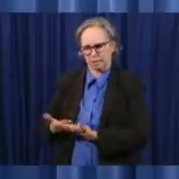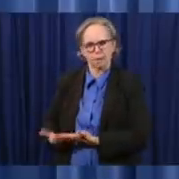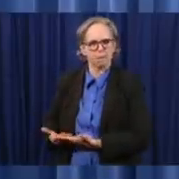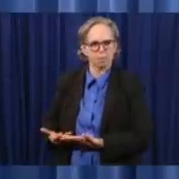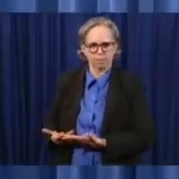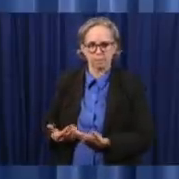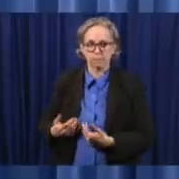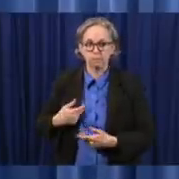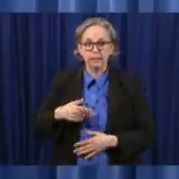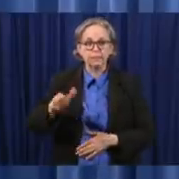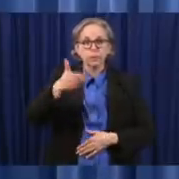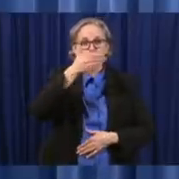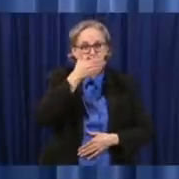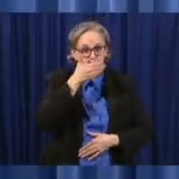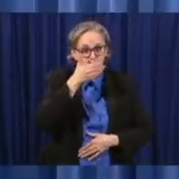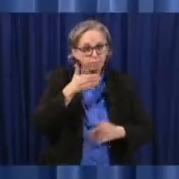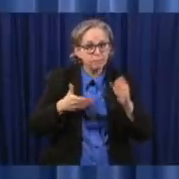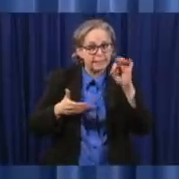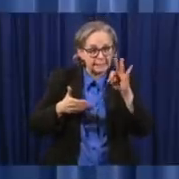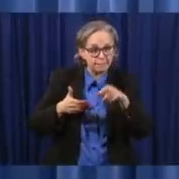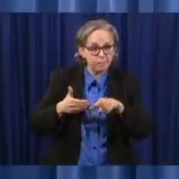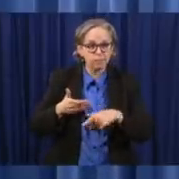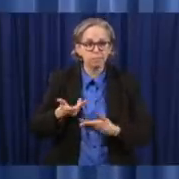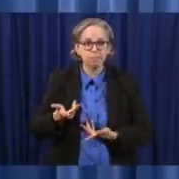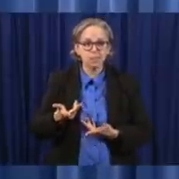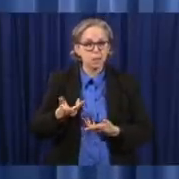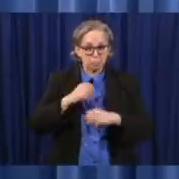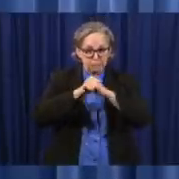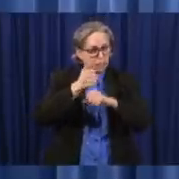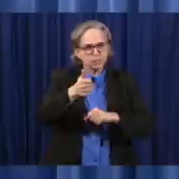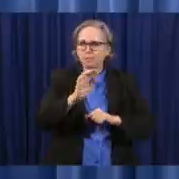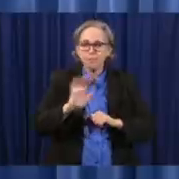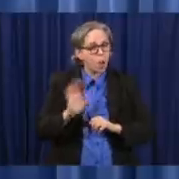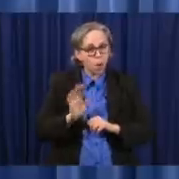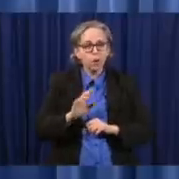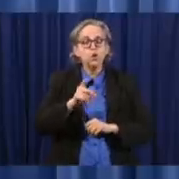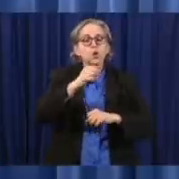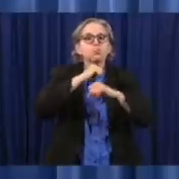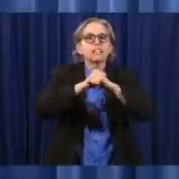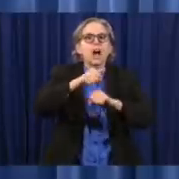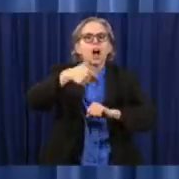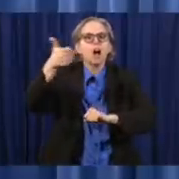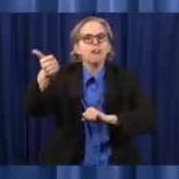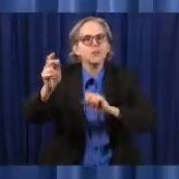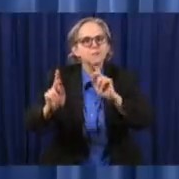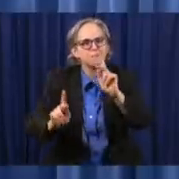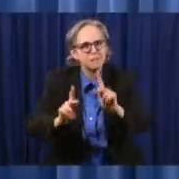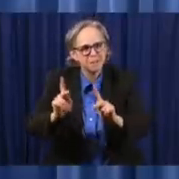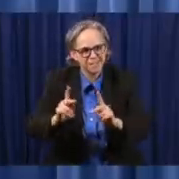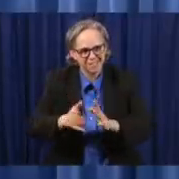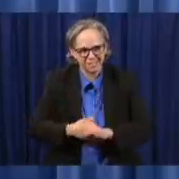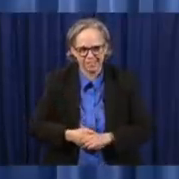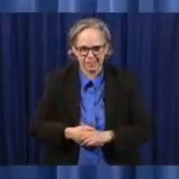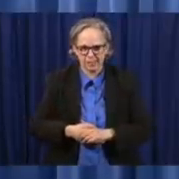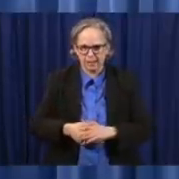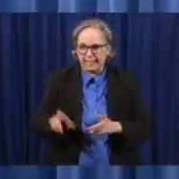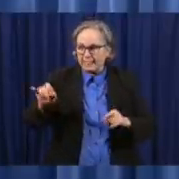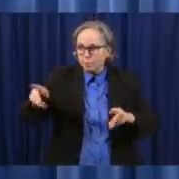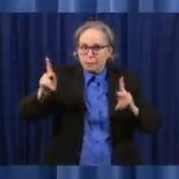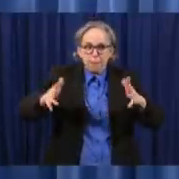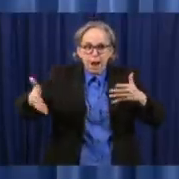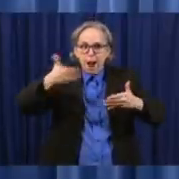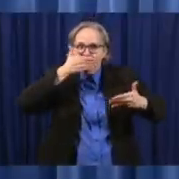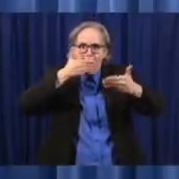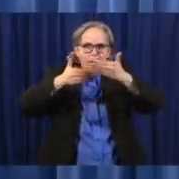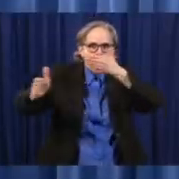on, you're not so much protecting yourself as you're protecting others. And when everybody does it, you layer on, as Dr. Acton